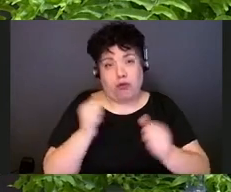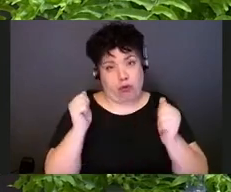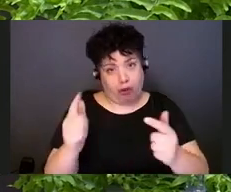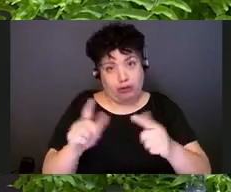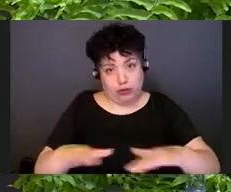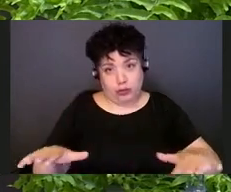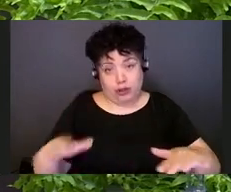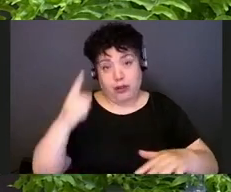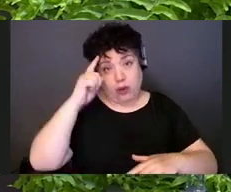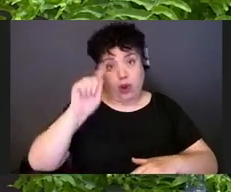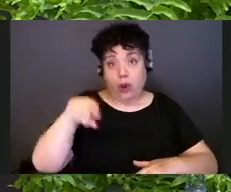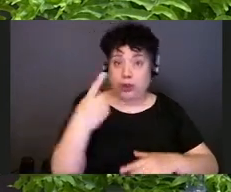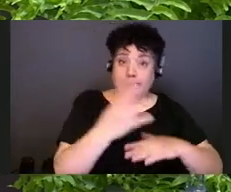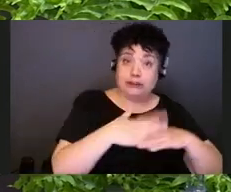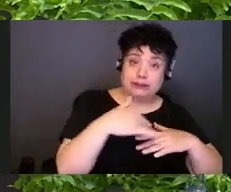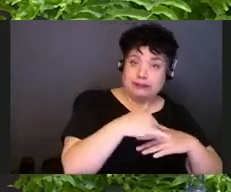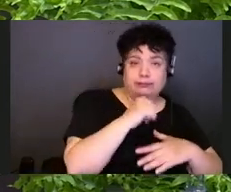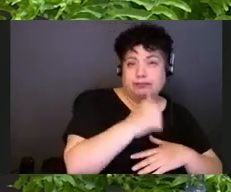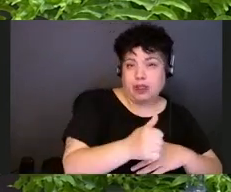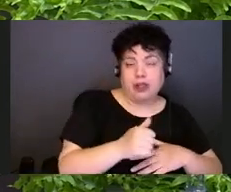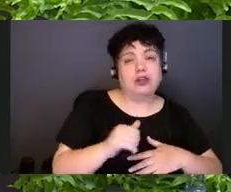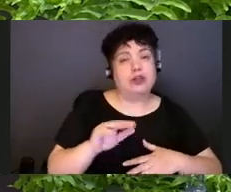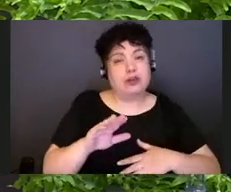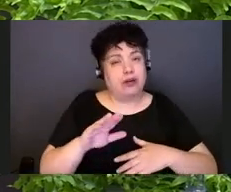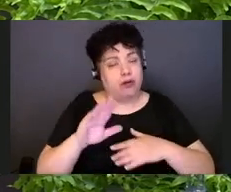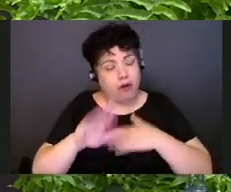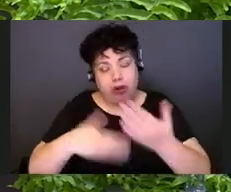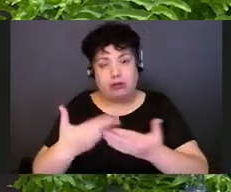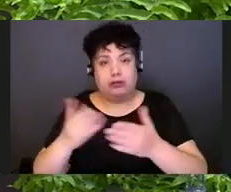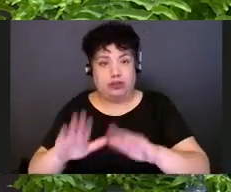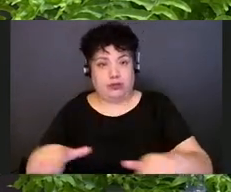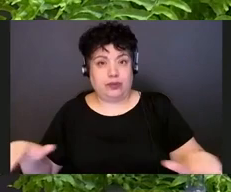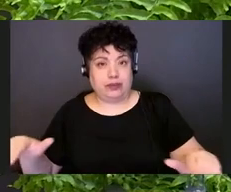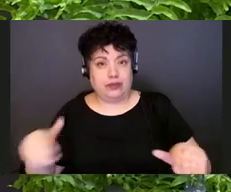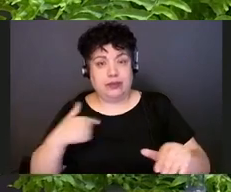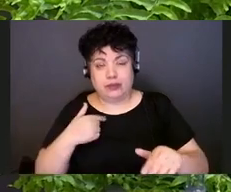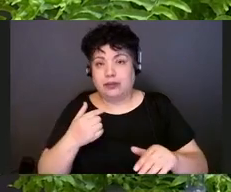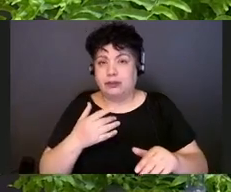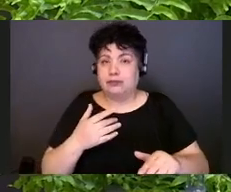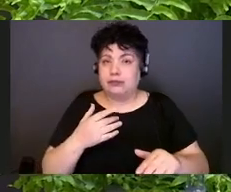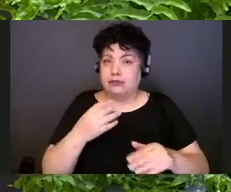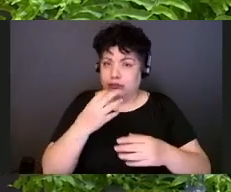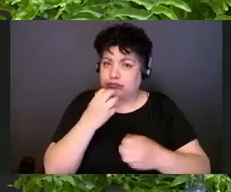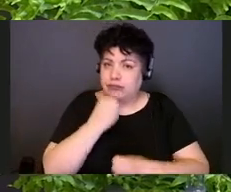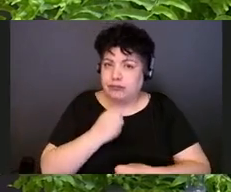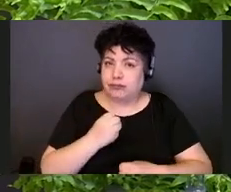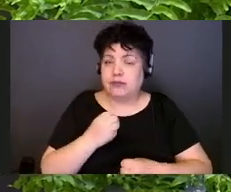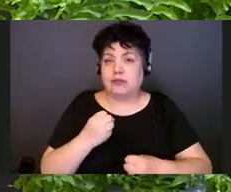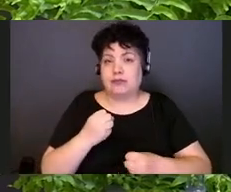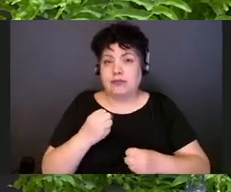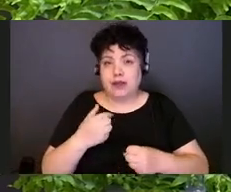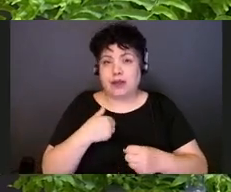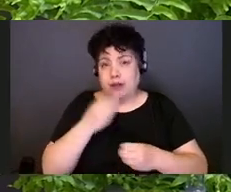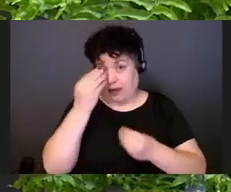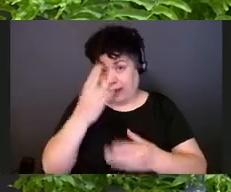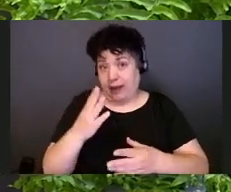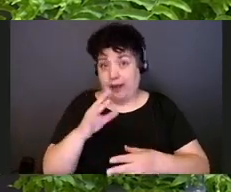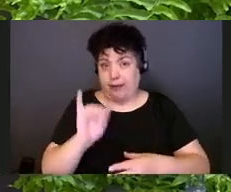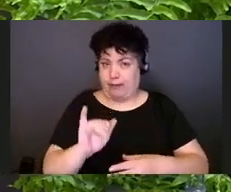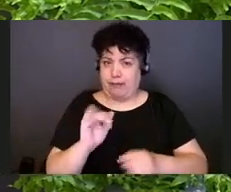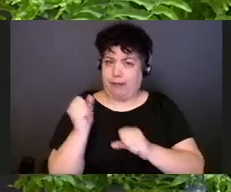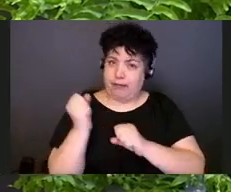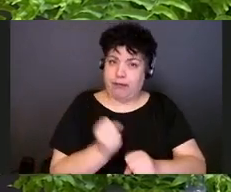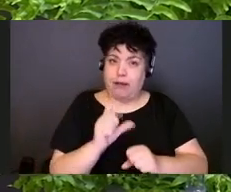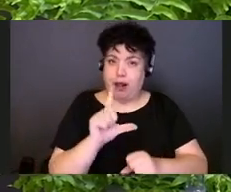ours, all your children. I care, and I tell you, this is the love of